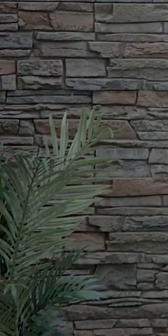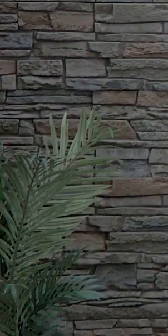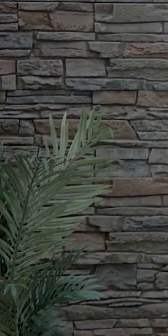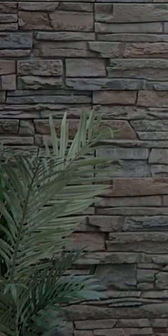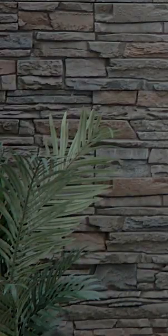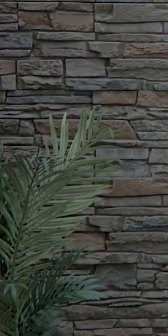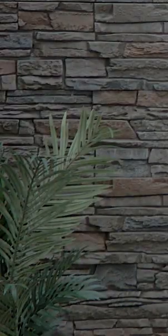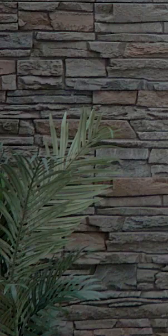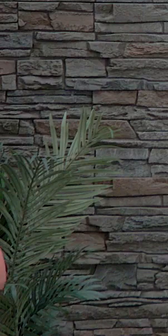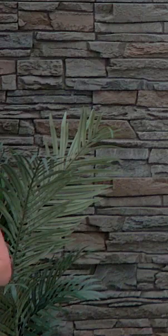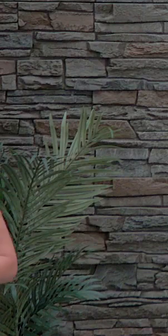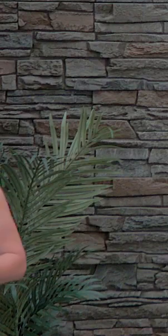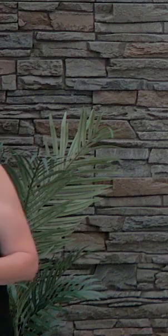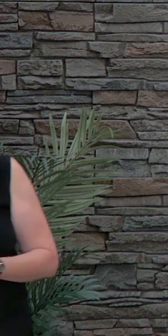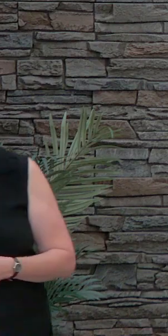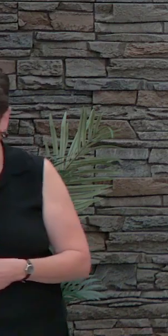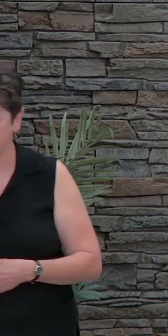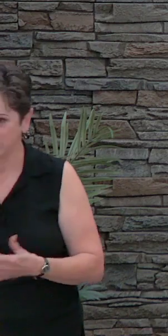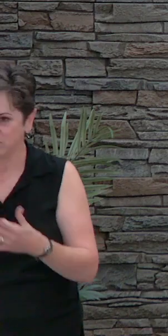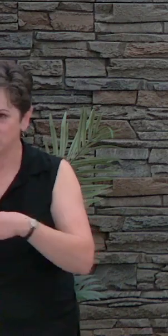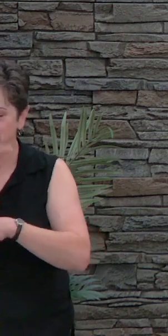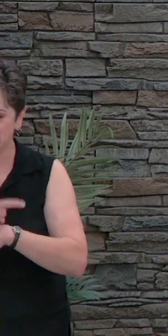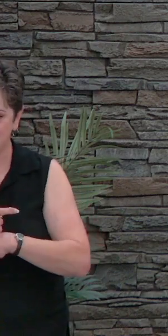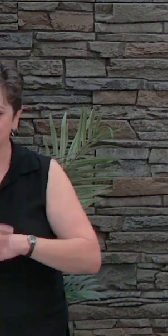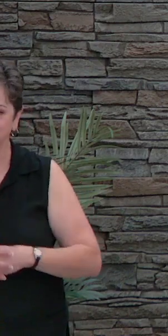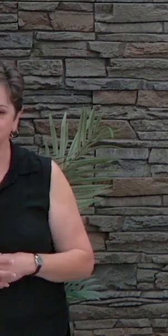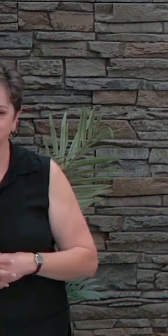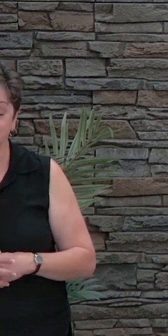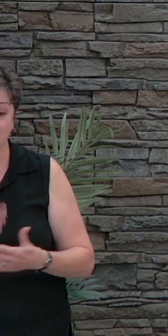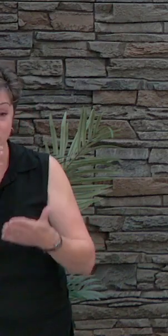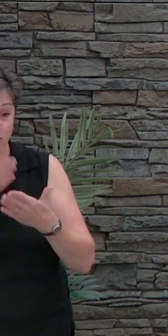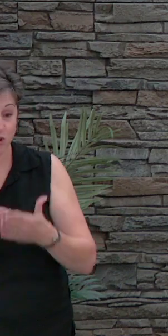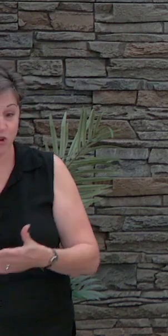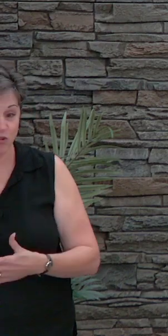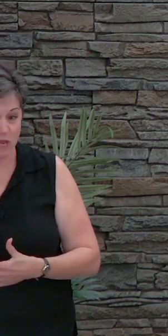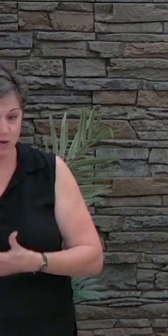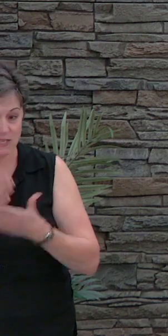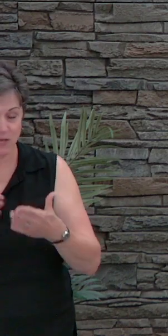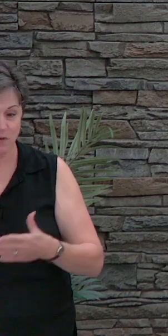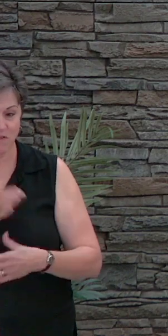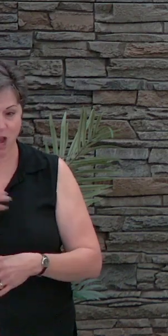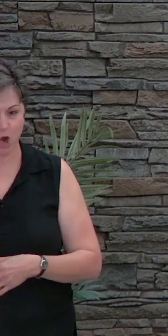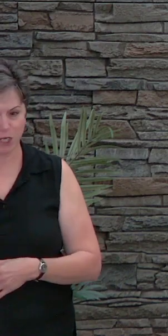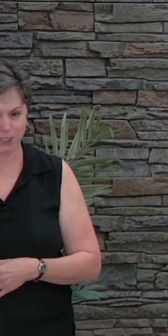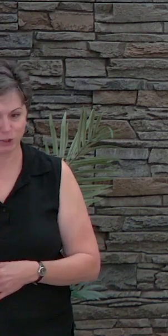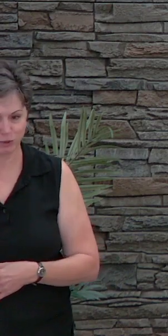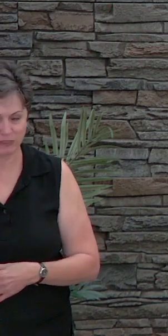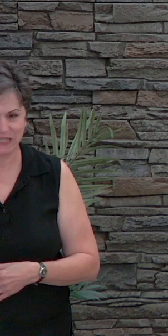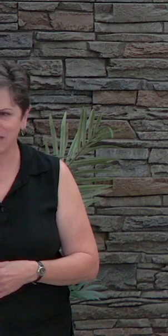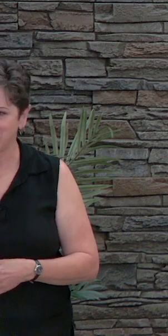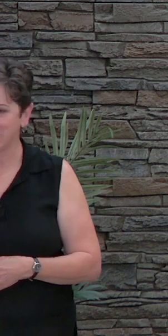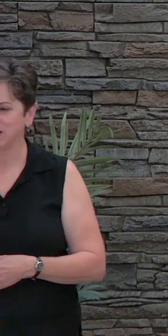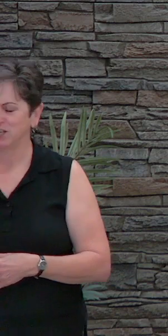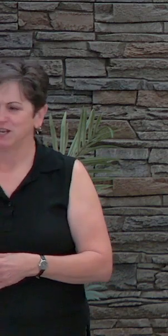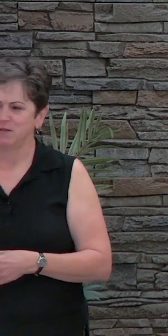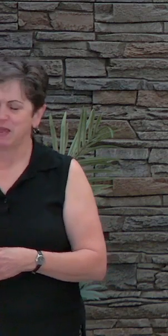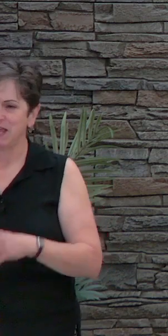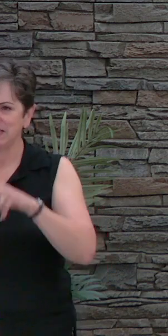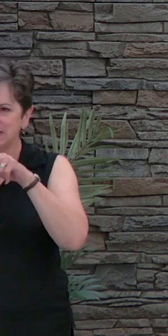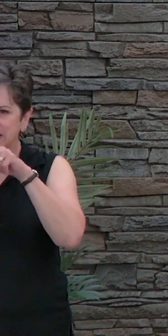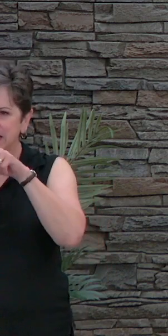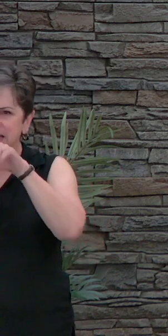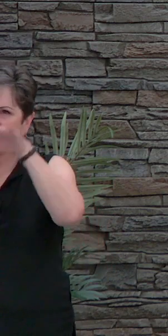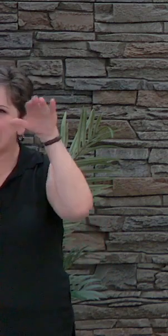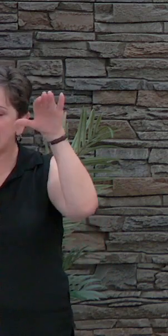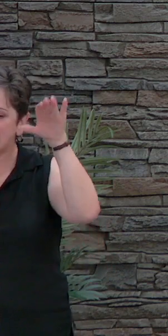Thank you, Matt, for your message today. It's good to hear some history, and I can imagine Matt sitting in an attic or a